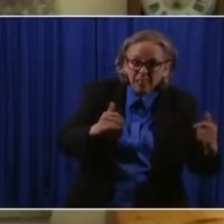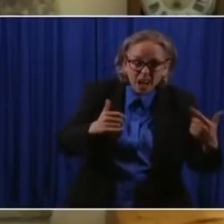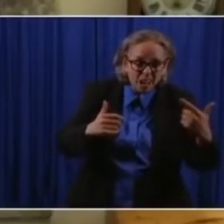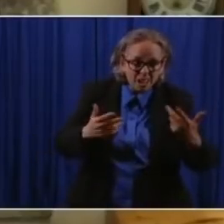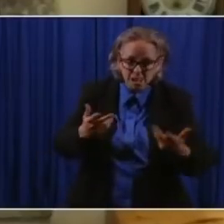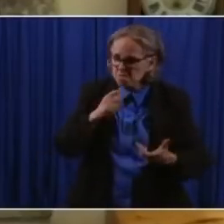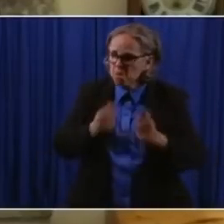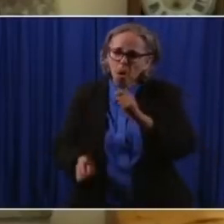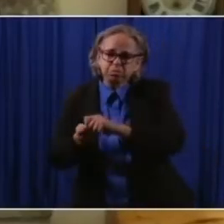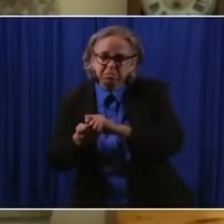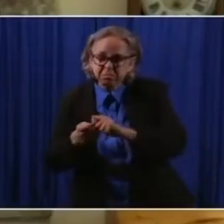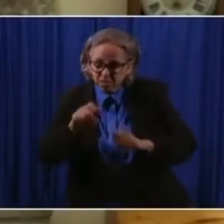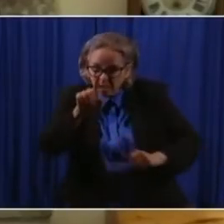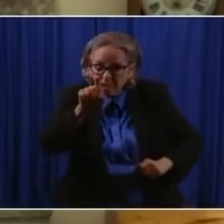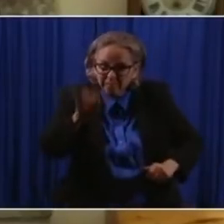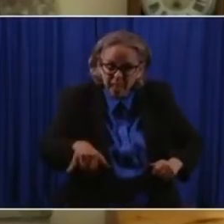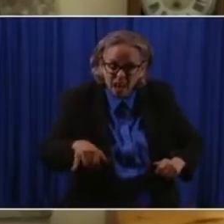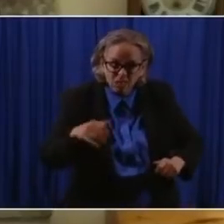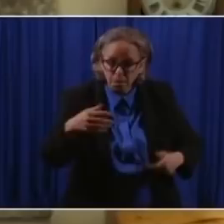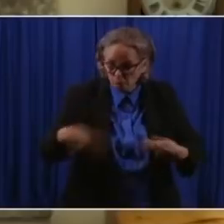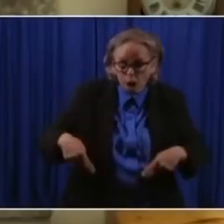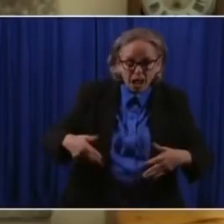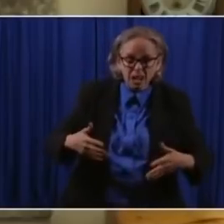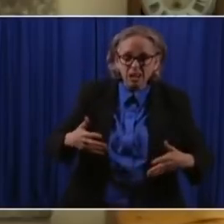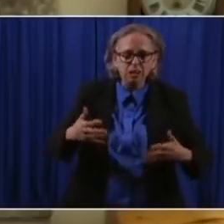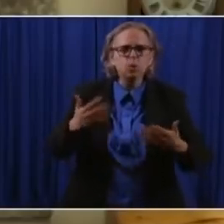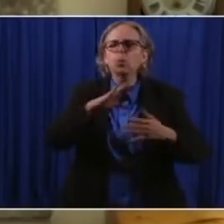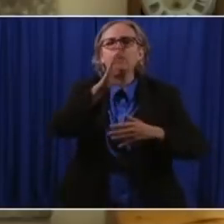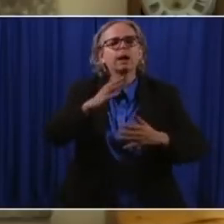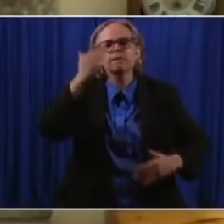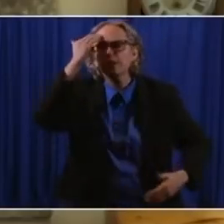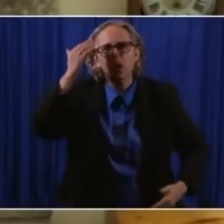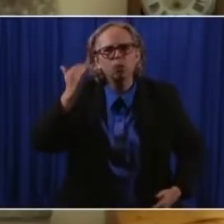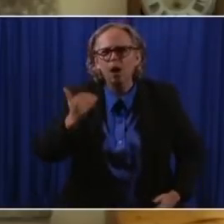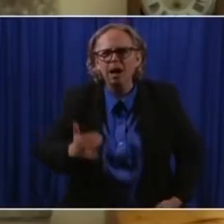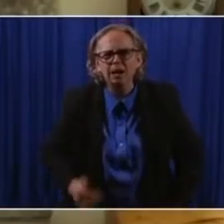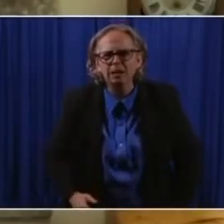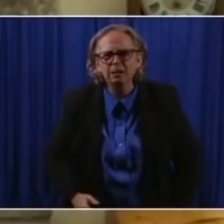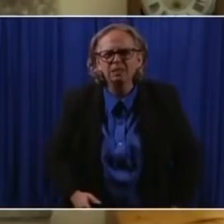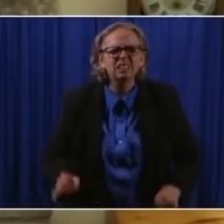Well, we don't know. But it's a horrible, horrible tragedy.